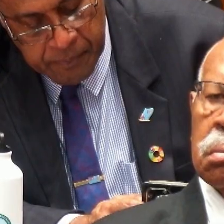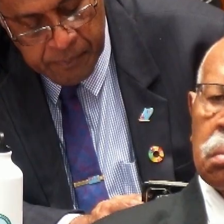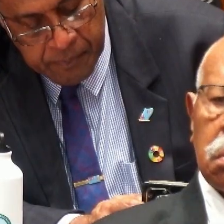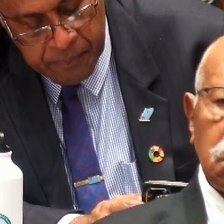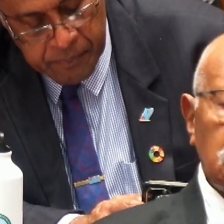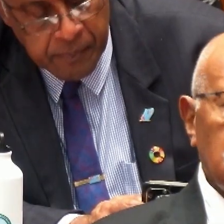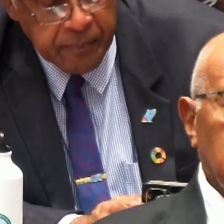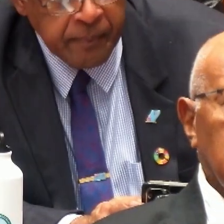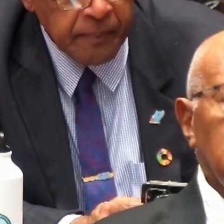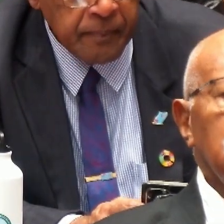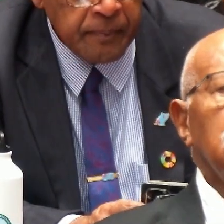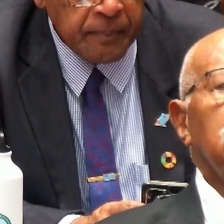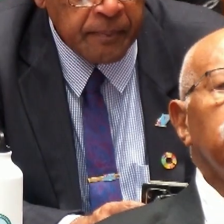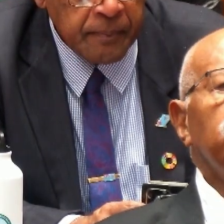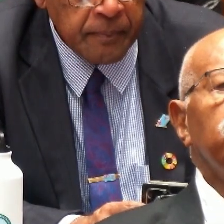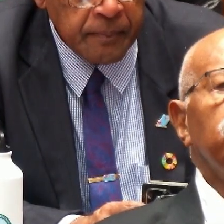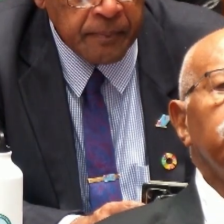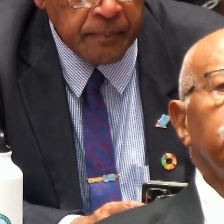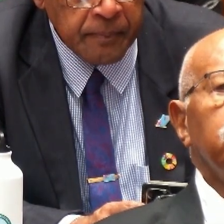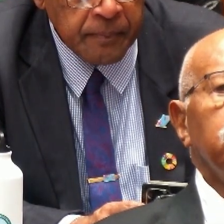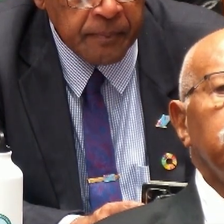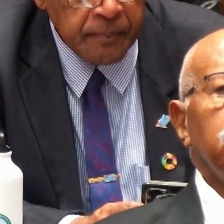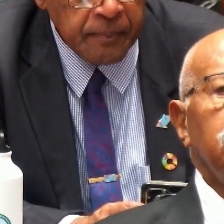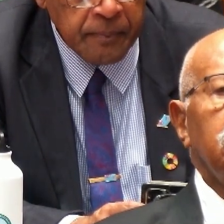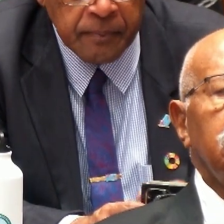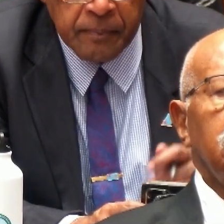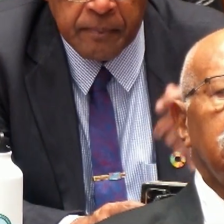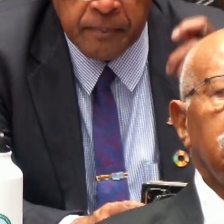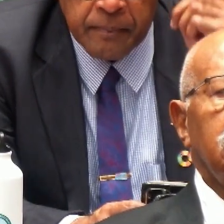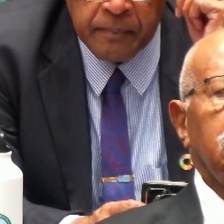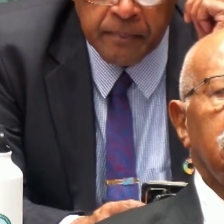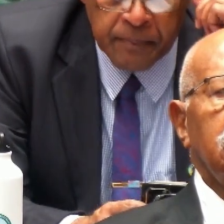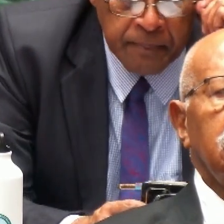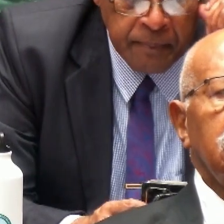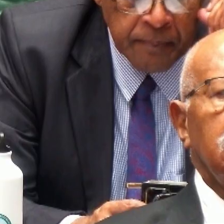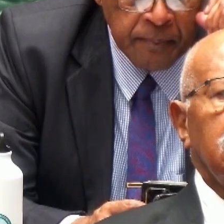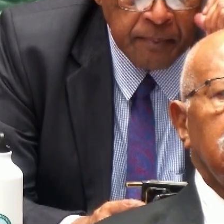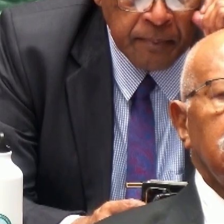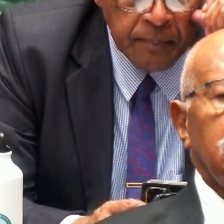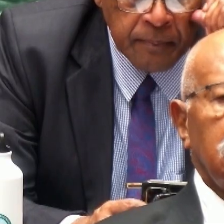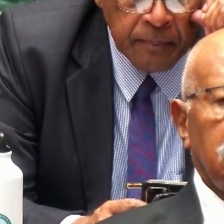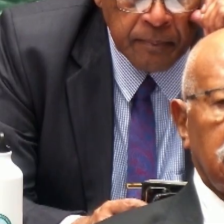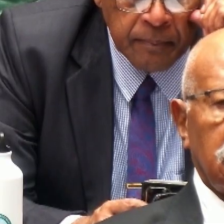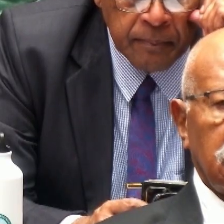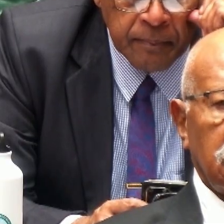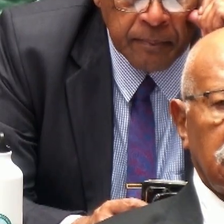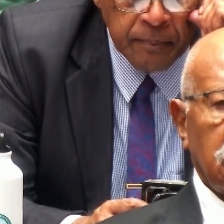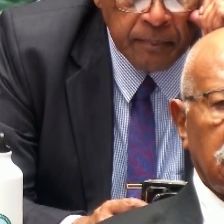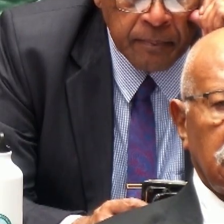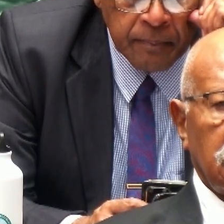not just a social issue, Mr. Speaker. It is a justice issue. And this coalition government is